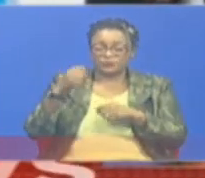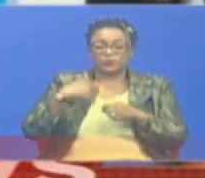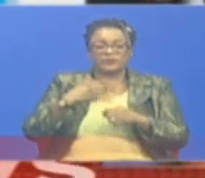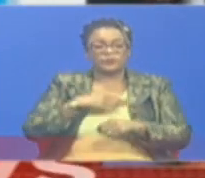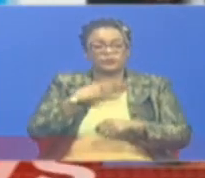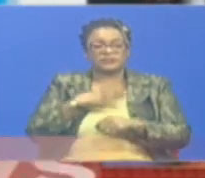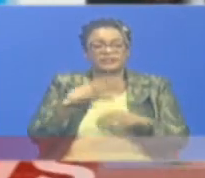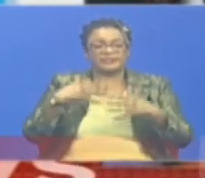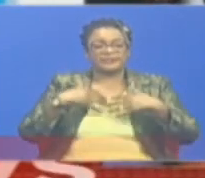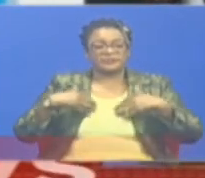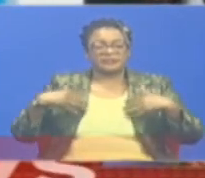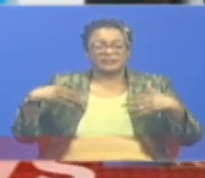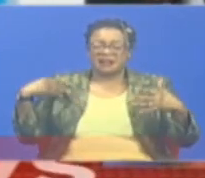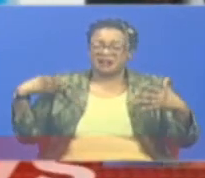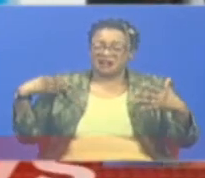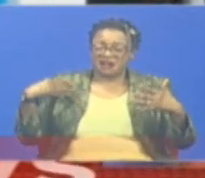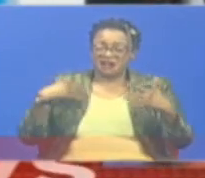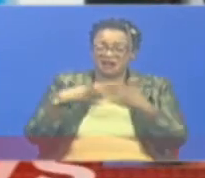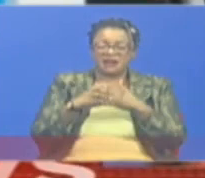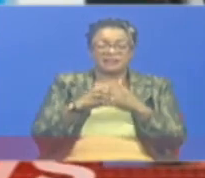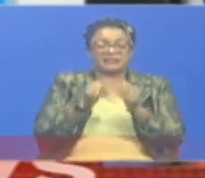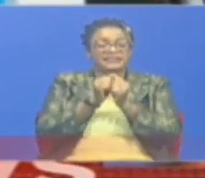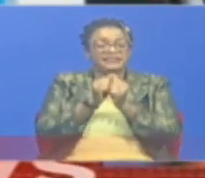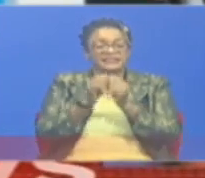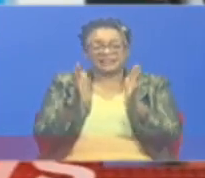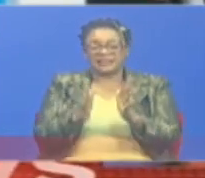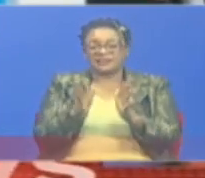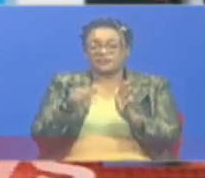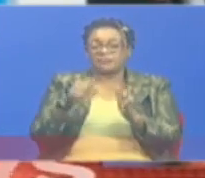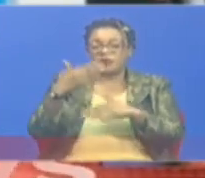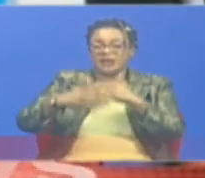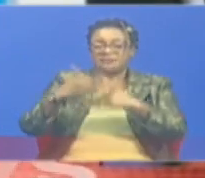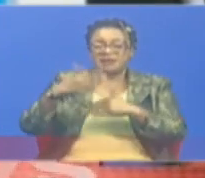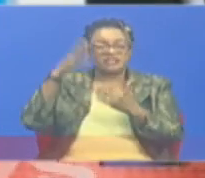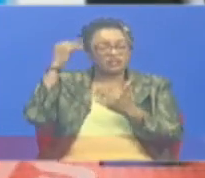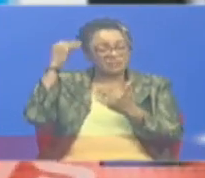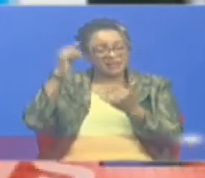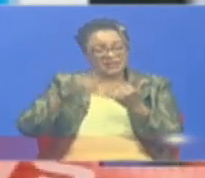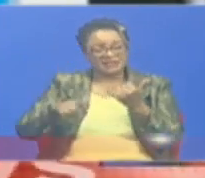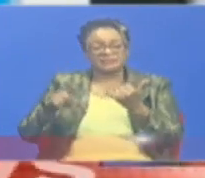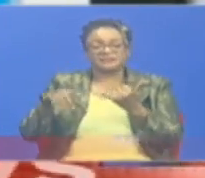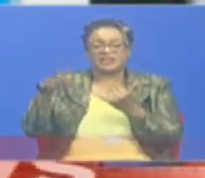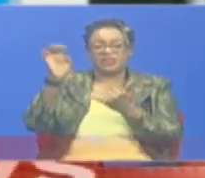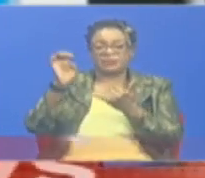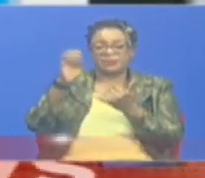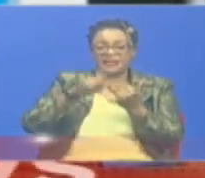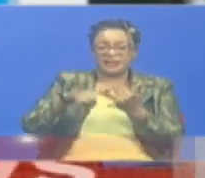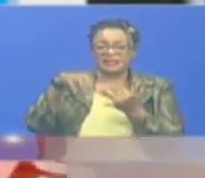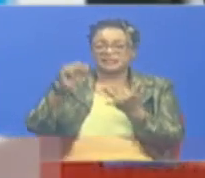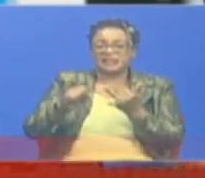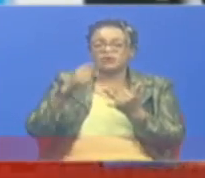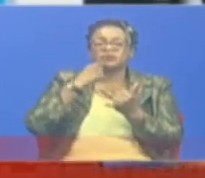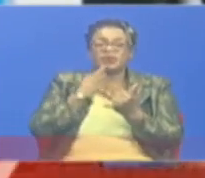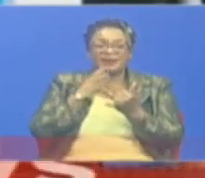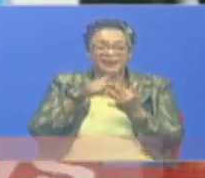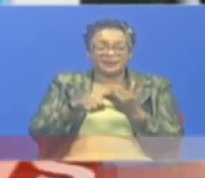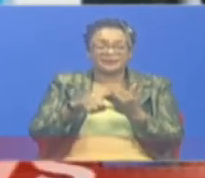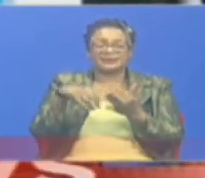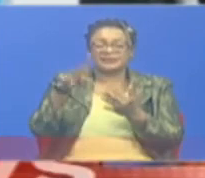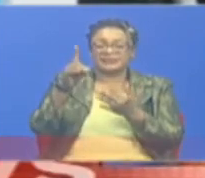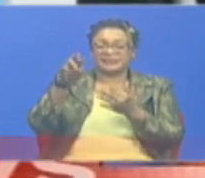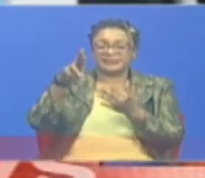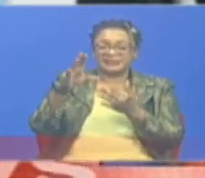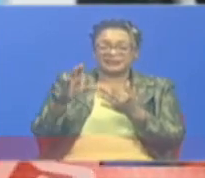over very many decades, especially from our neighbors in Somalia, Ethiopia, South Sudan, the DRC,